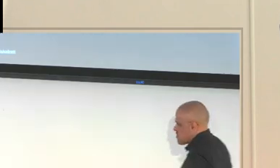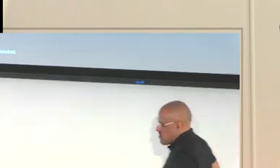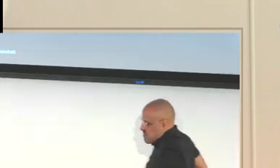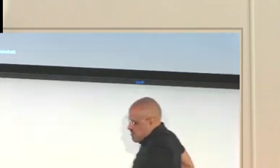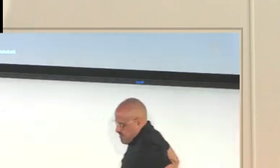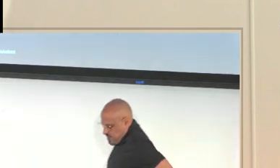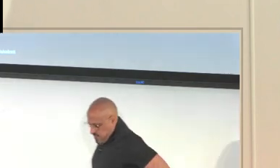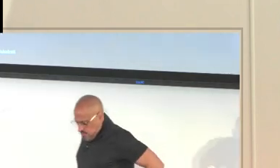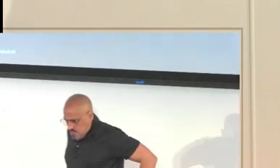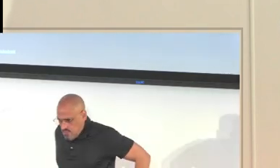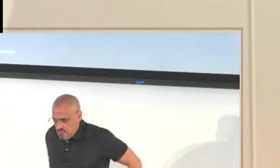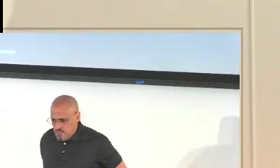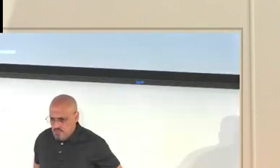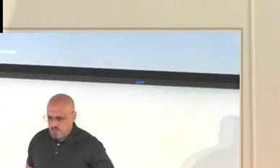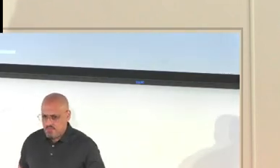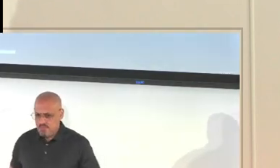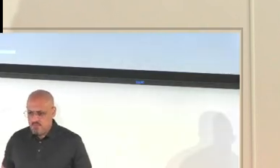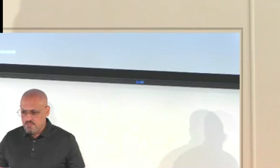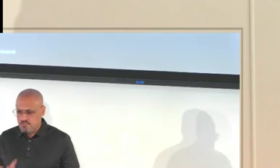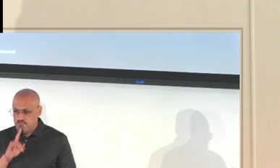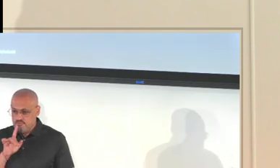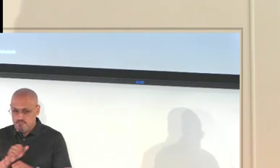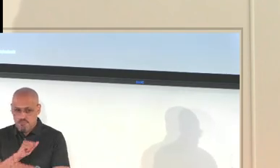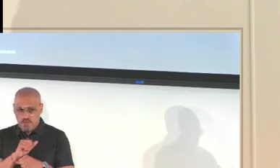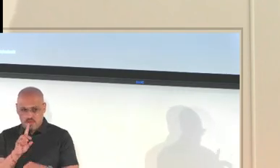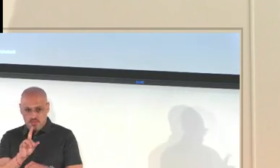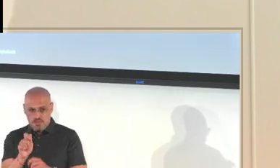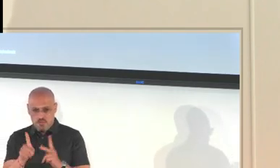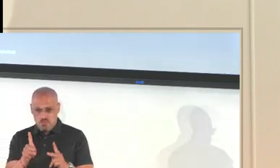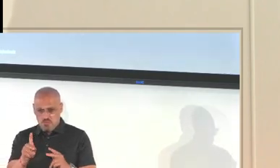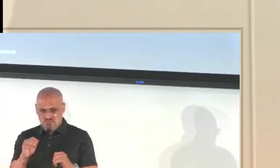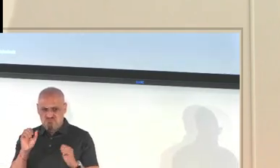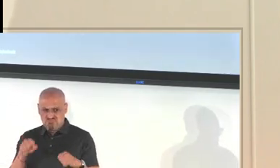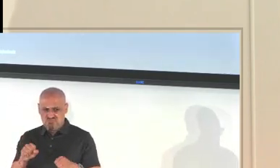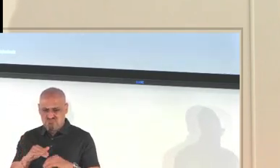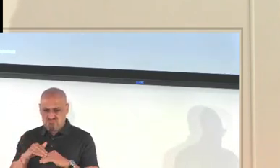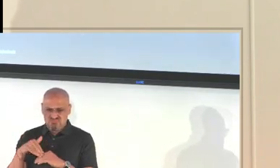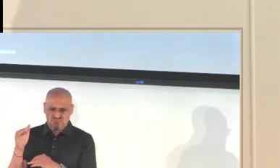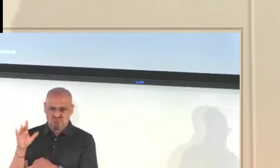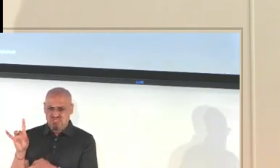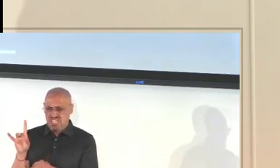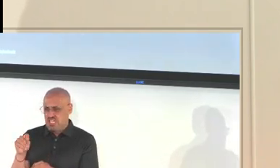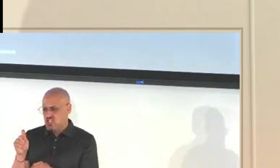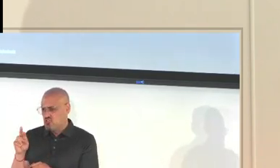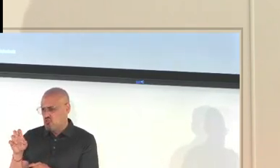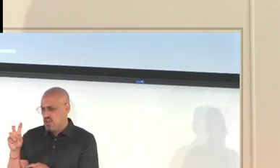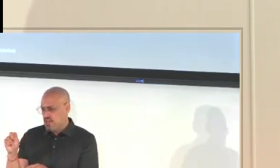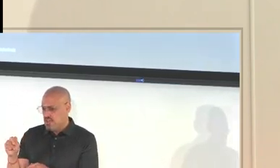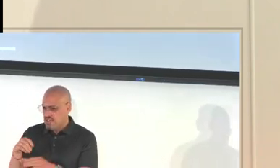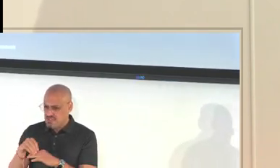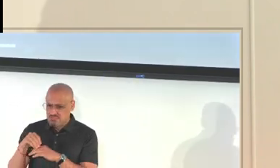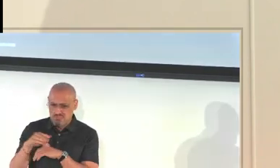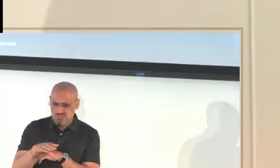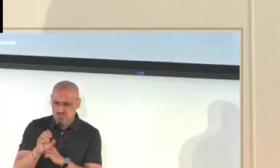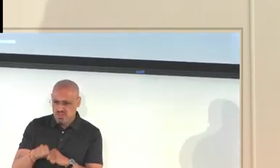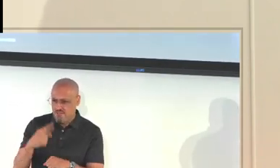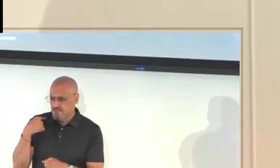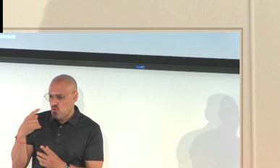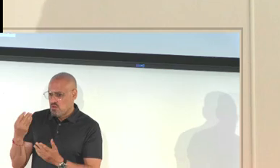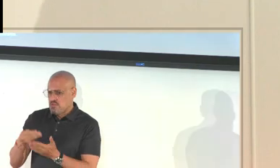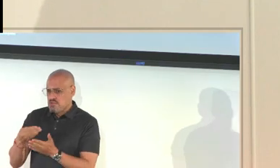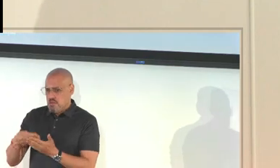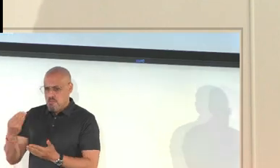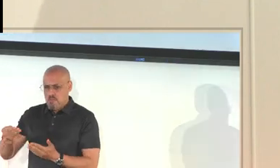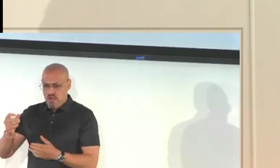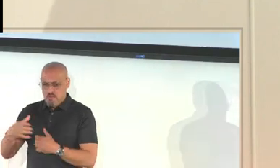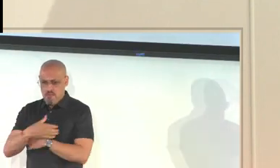income perspective, is actually disabled people can influence over $8 trillion in global purchasing power. If anyone wants